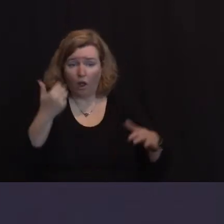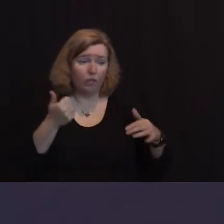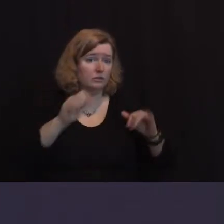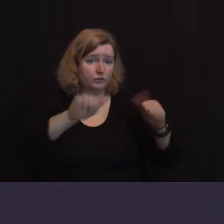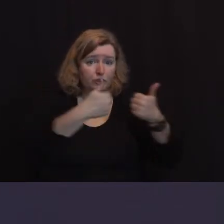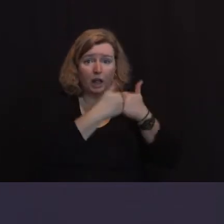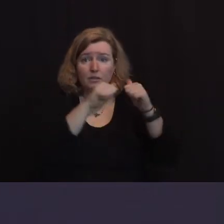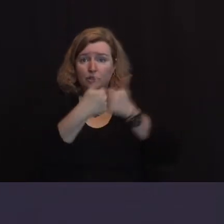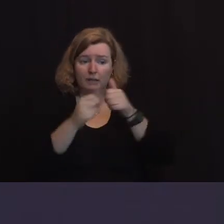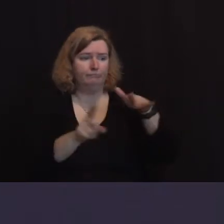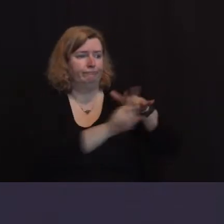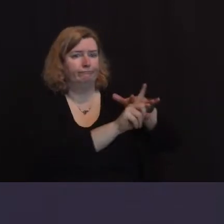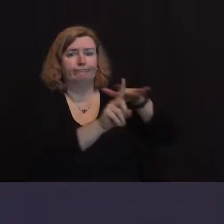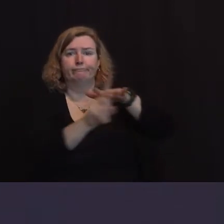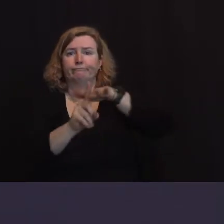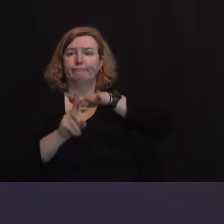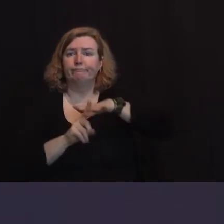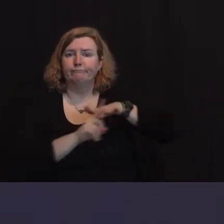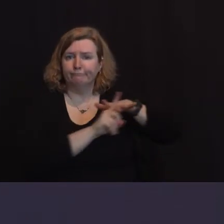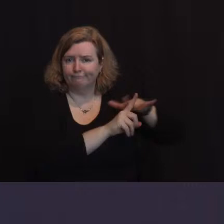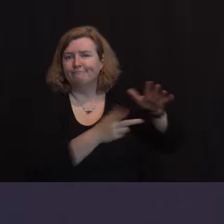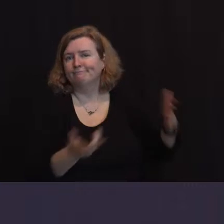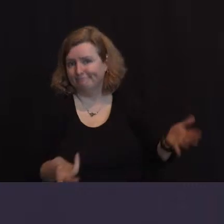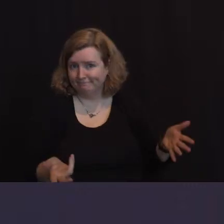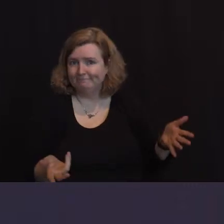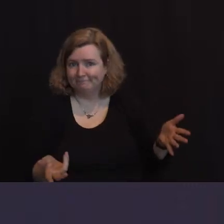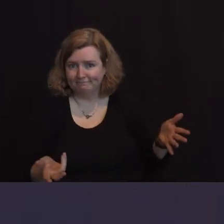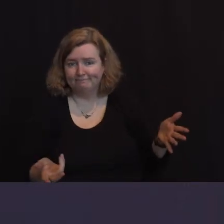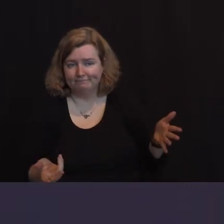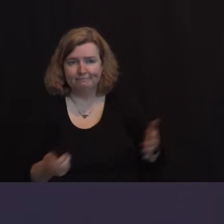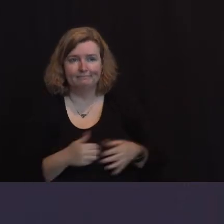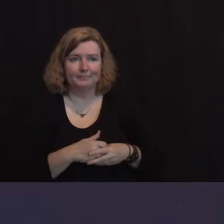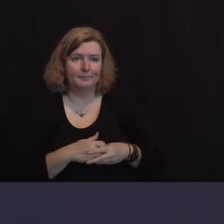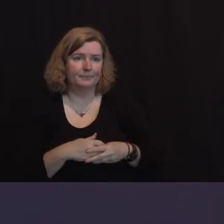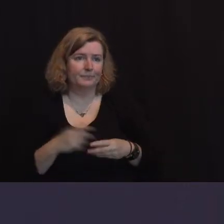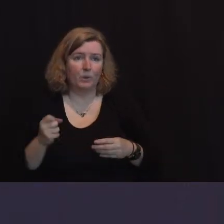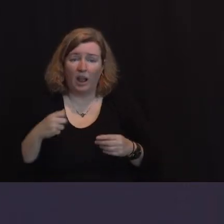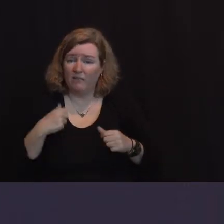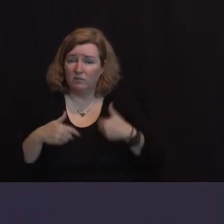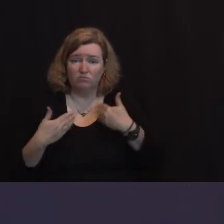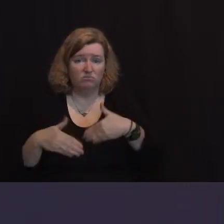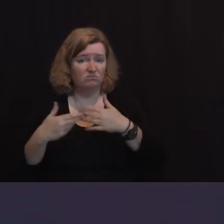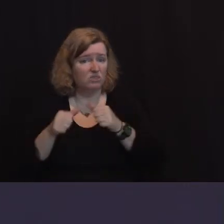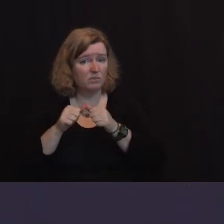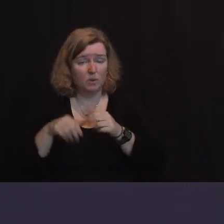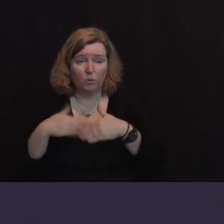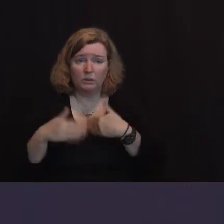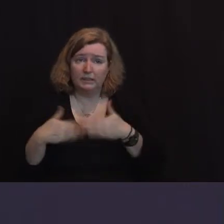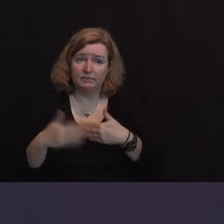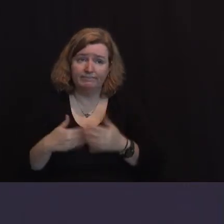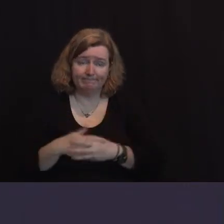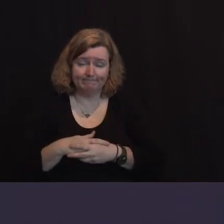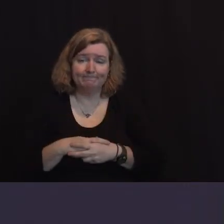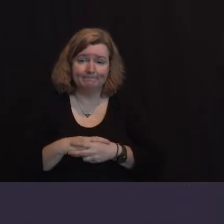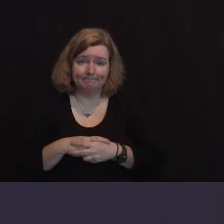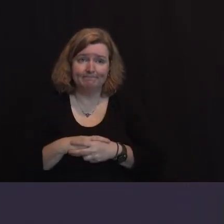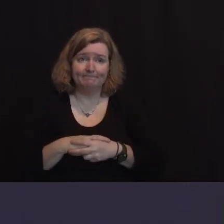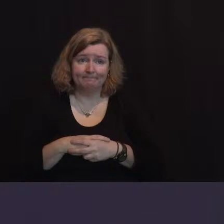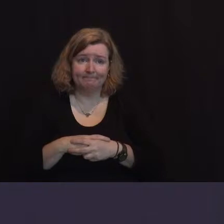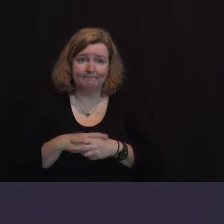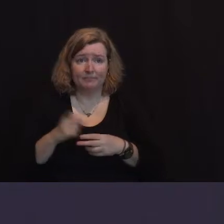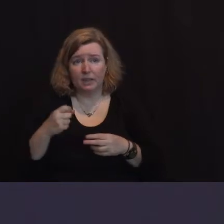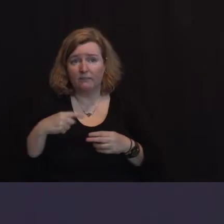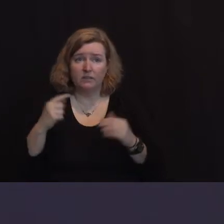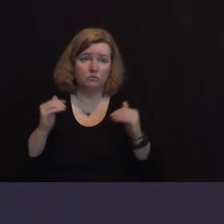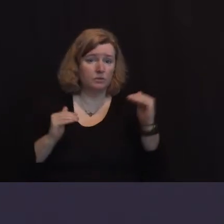Other pieces of government remain in motion, and we have to, and we've had to, from day one, balance